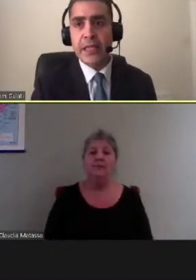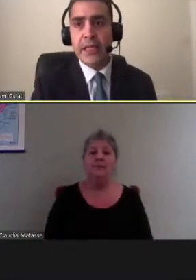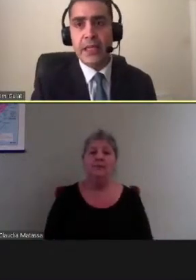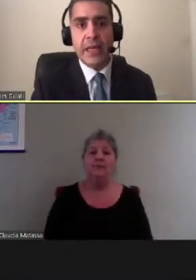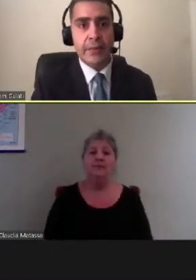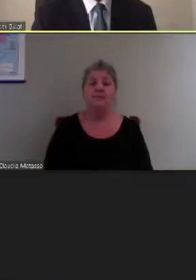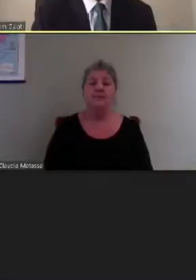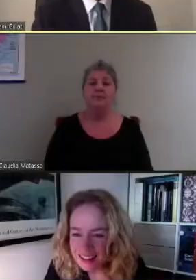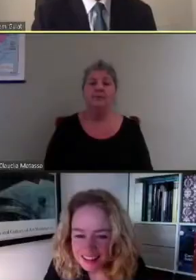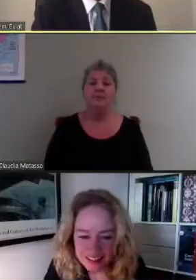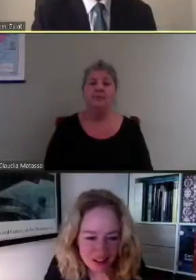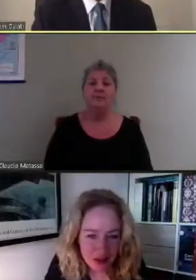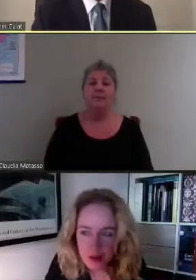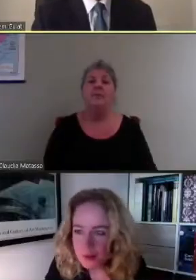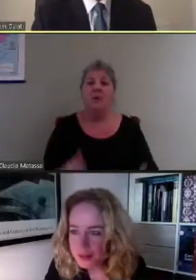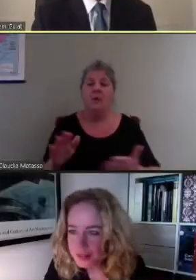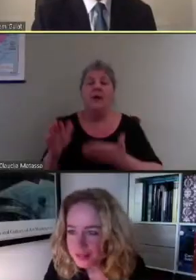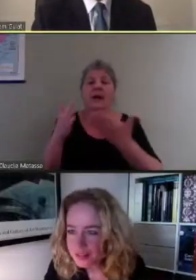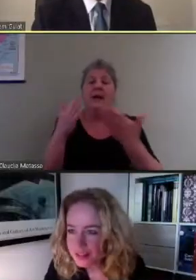Fiona, I'll hand back to you.